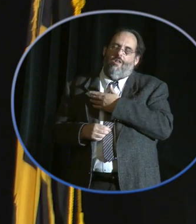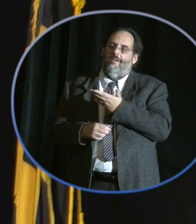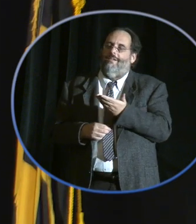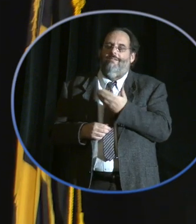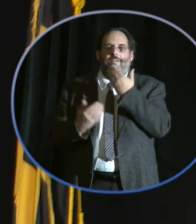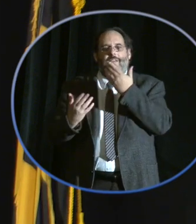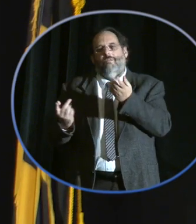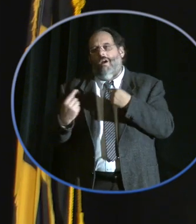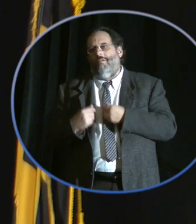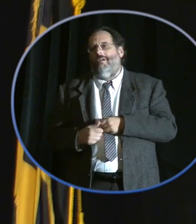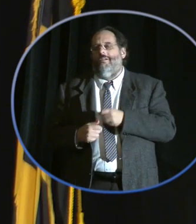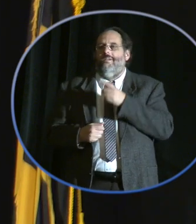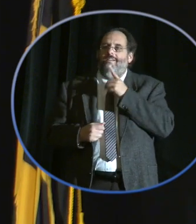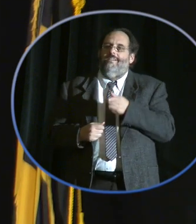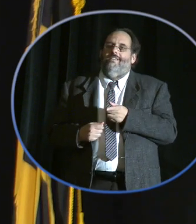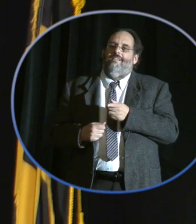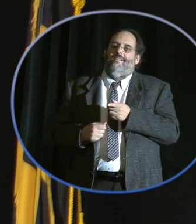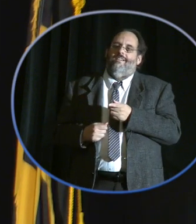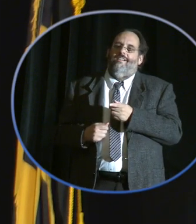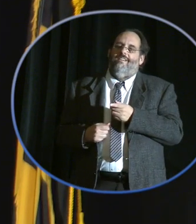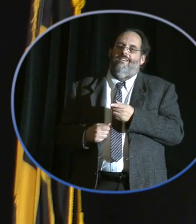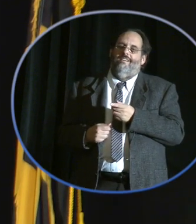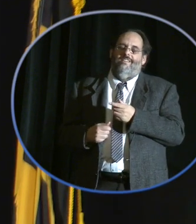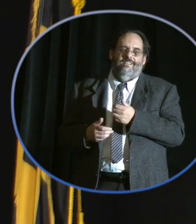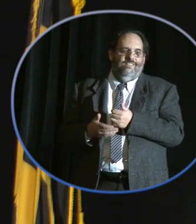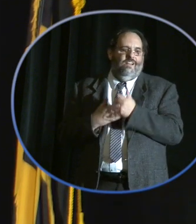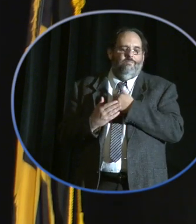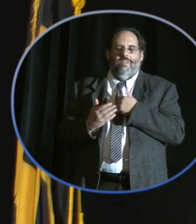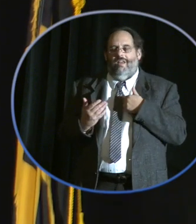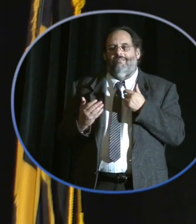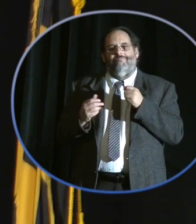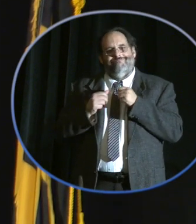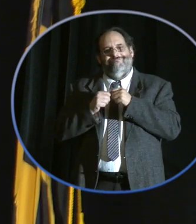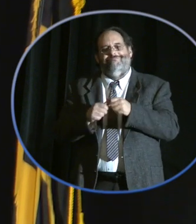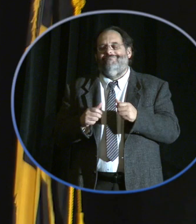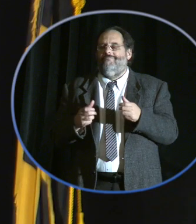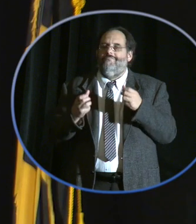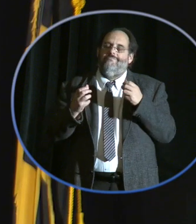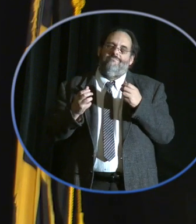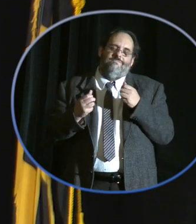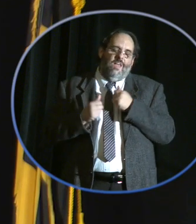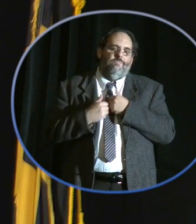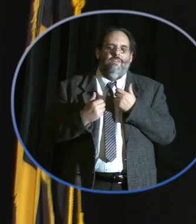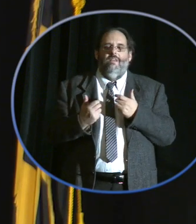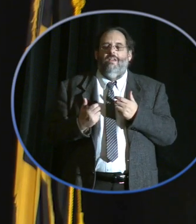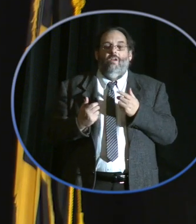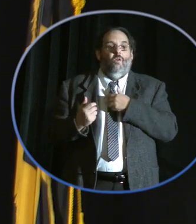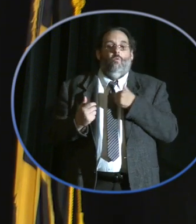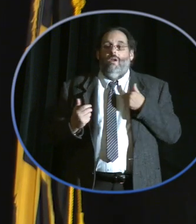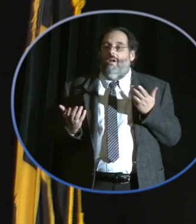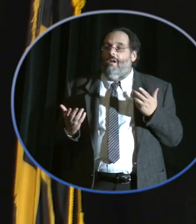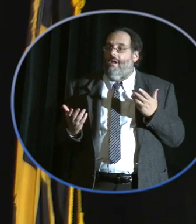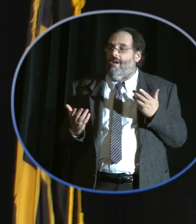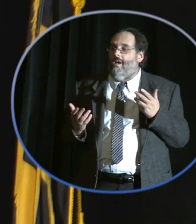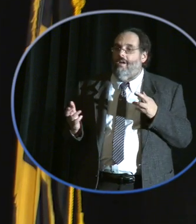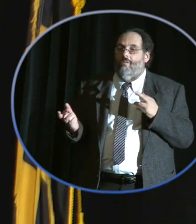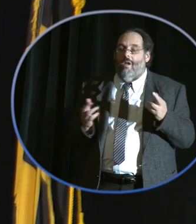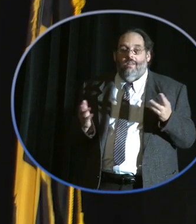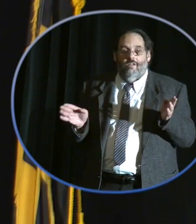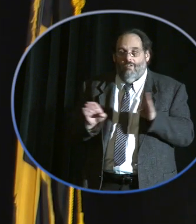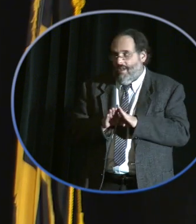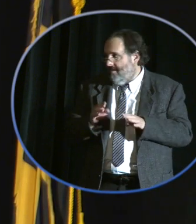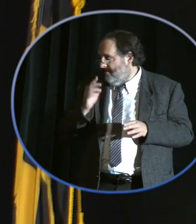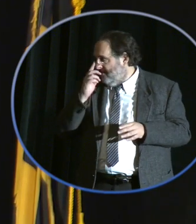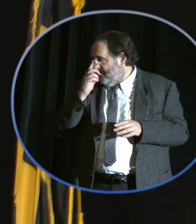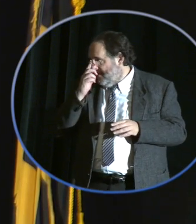and just really holds down the fort for the family in so many ways. So thank you. We are ready to close